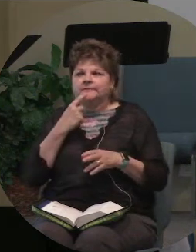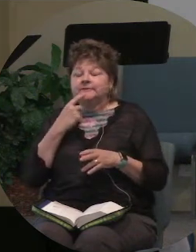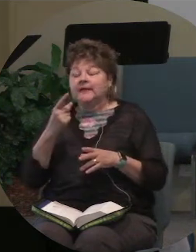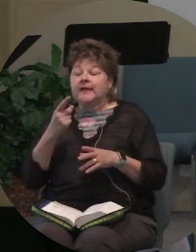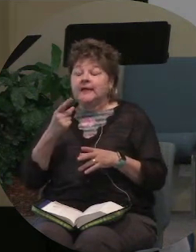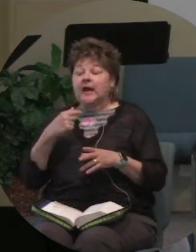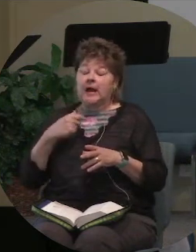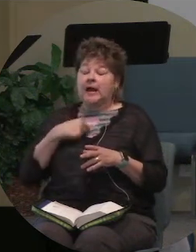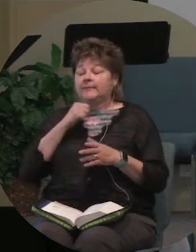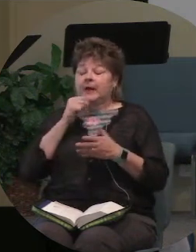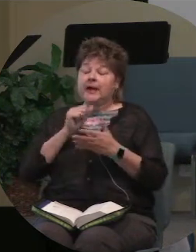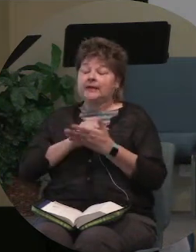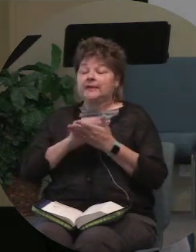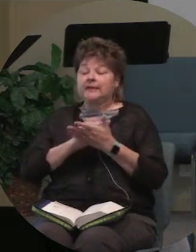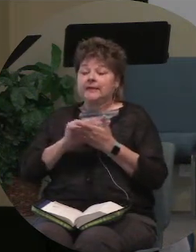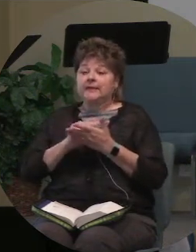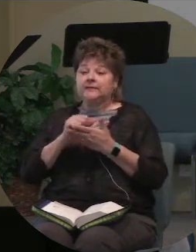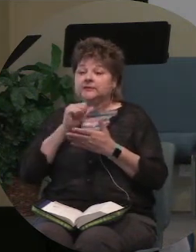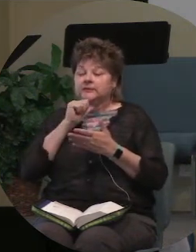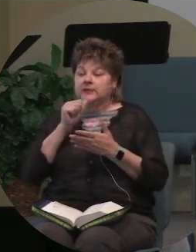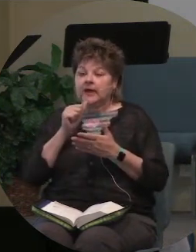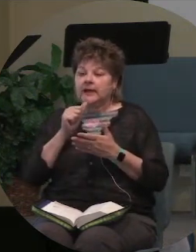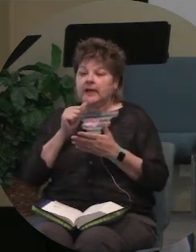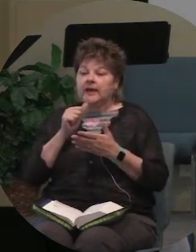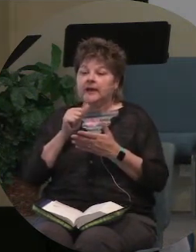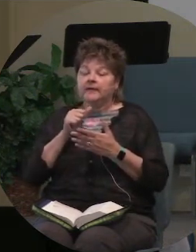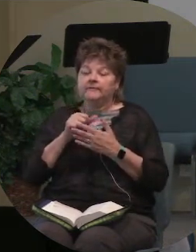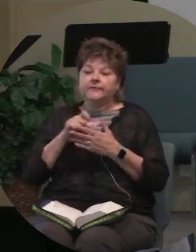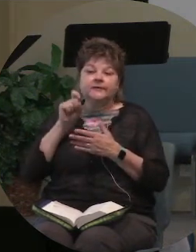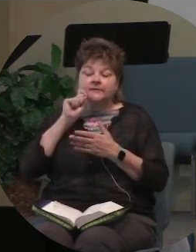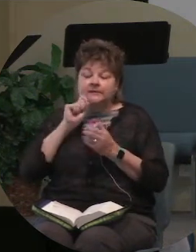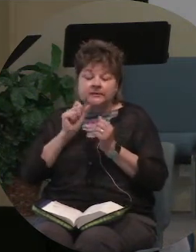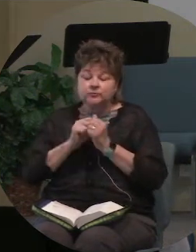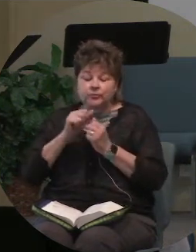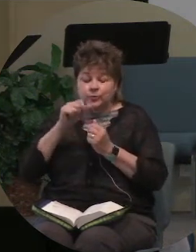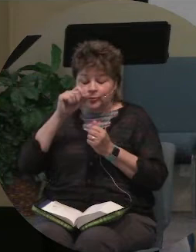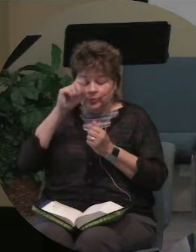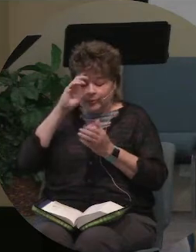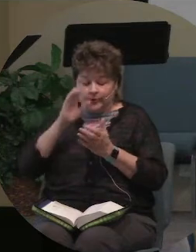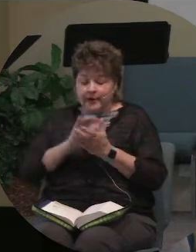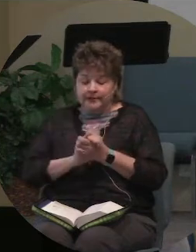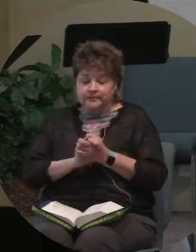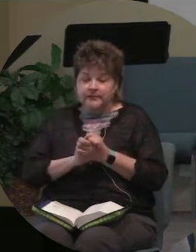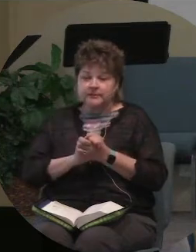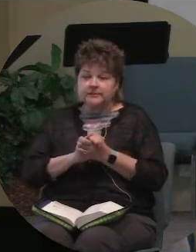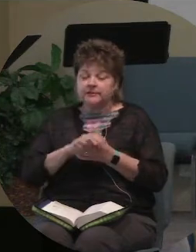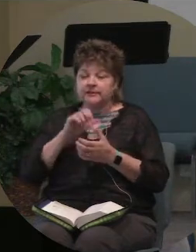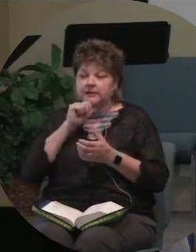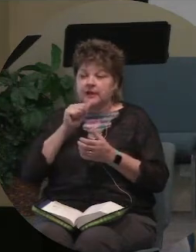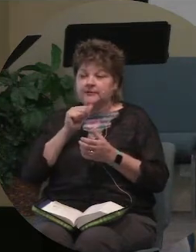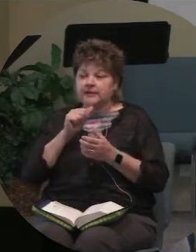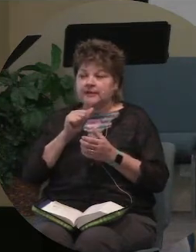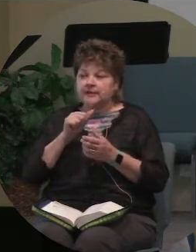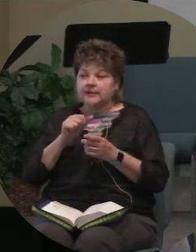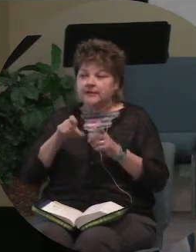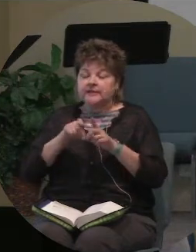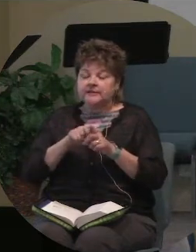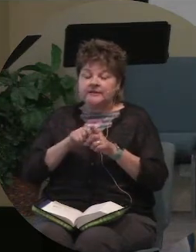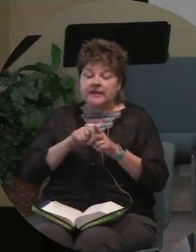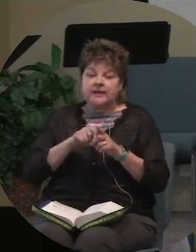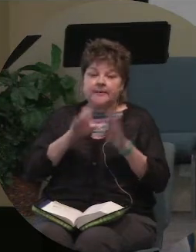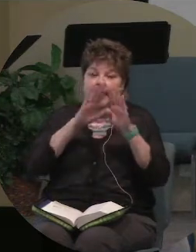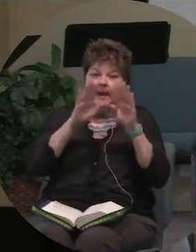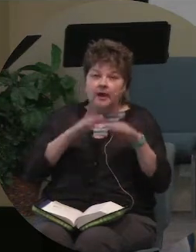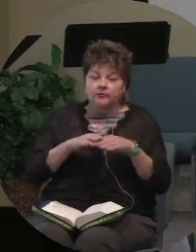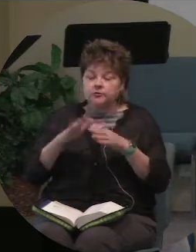unclean. She could not have relations with her husband. She could not be in the same house of any, in same room or same house or anywhere. So she